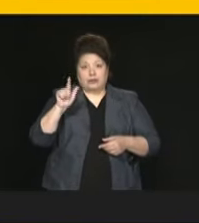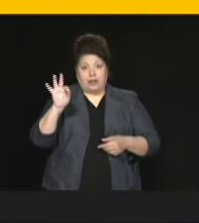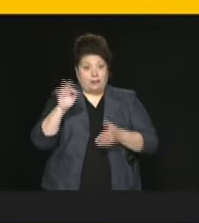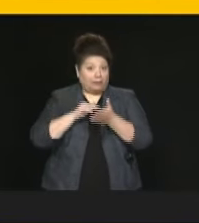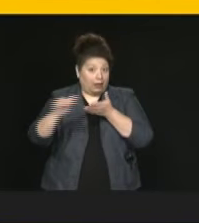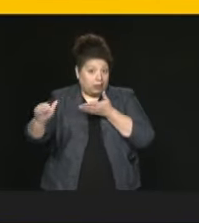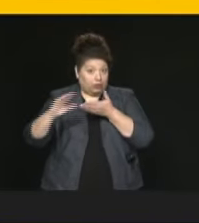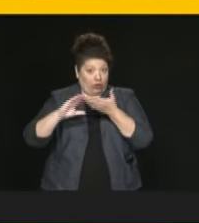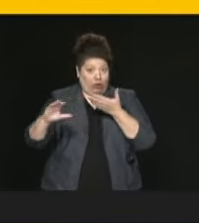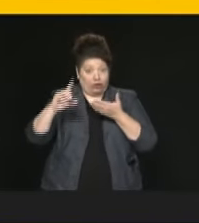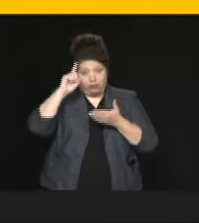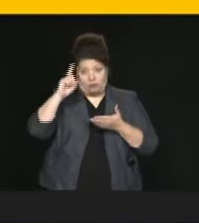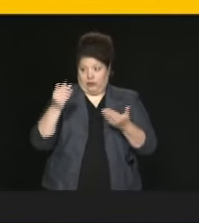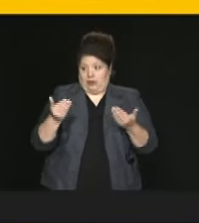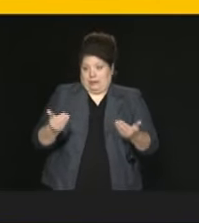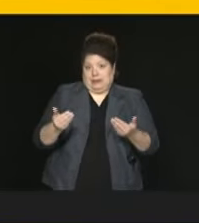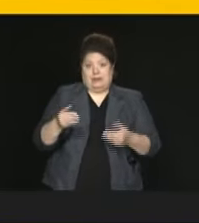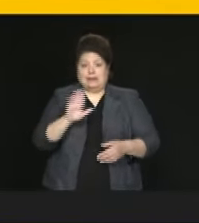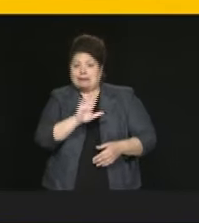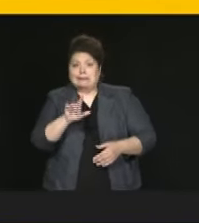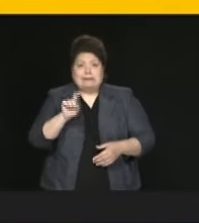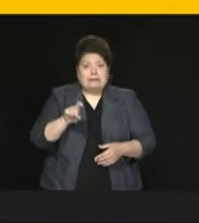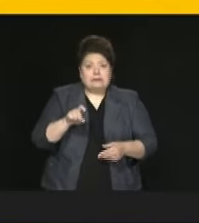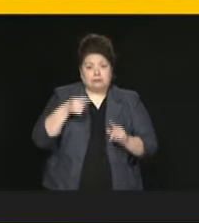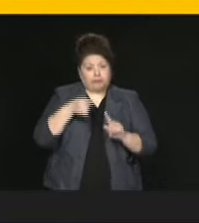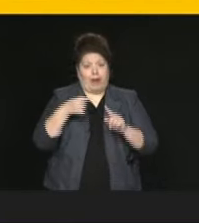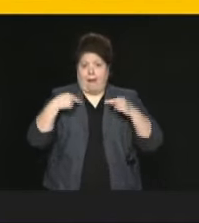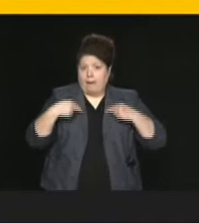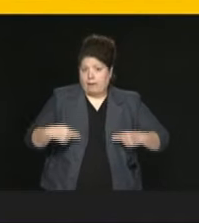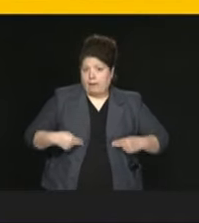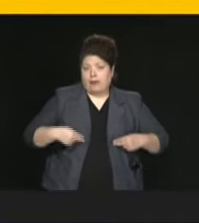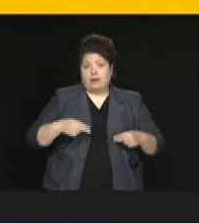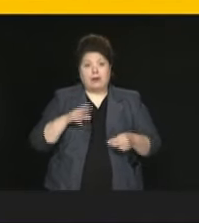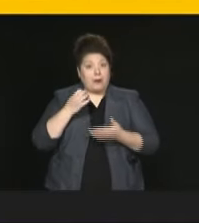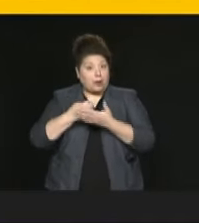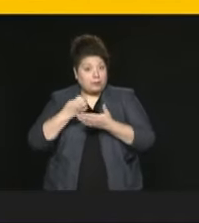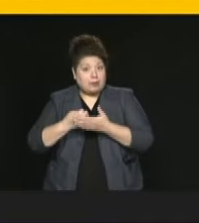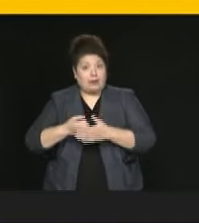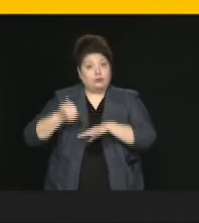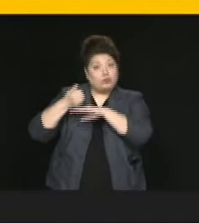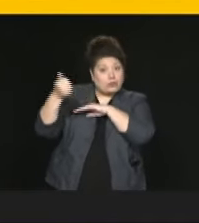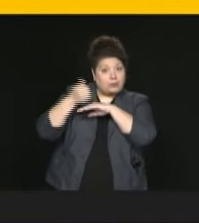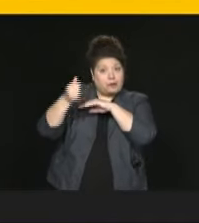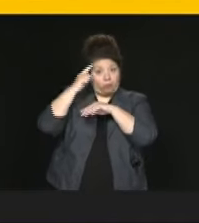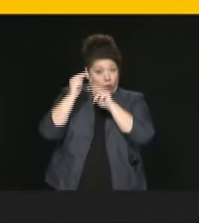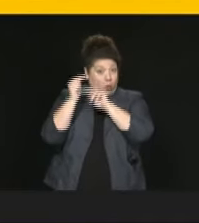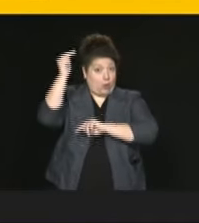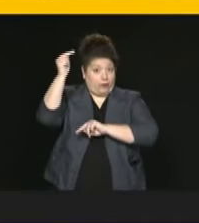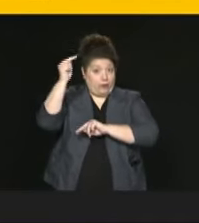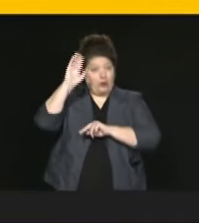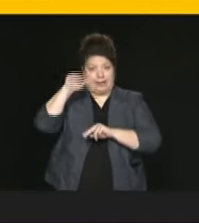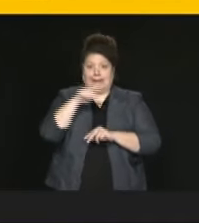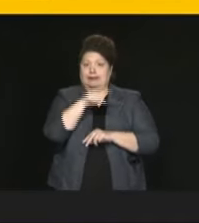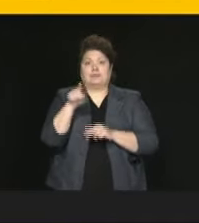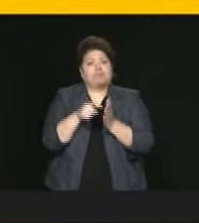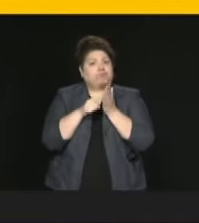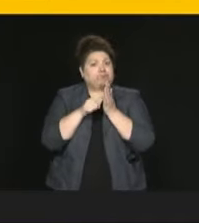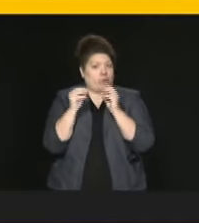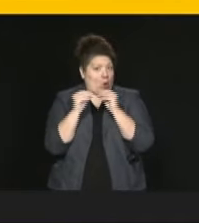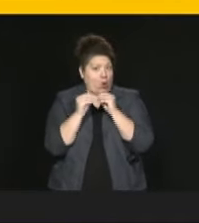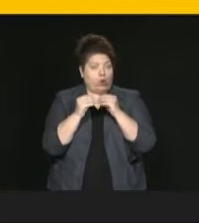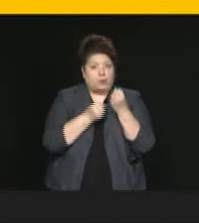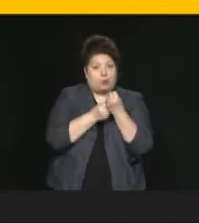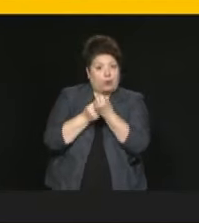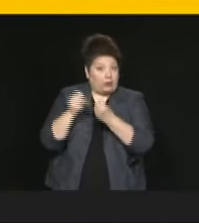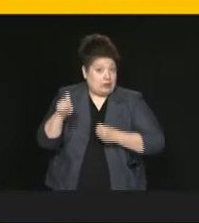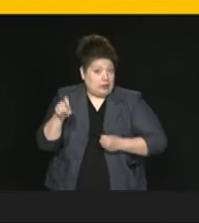to health, the economy, and transportation in the North. We know that further help will be necessary, and we are working actively to ensure that no